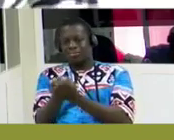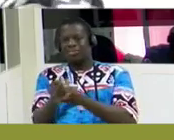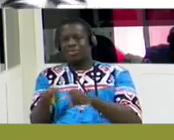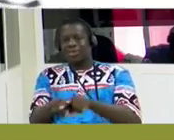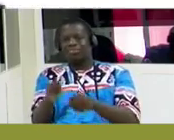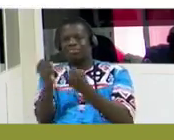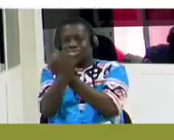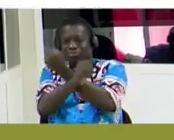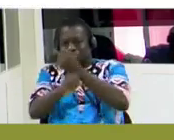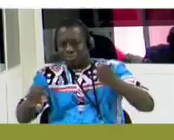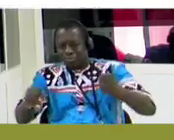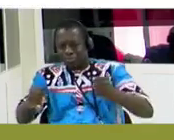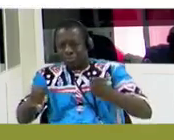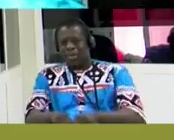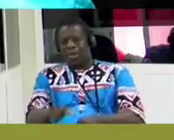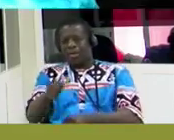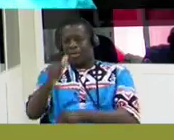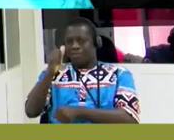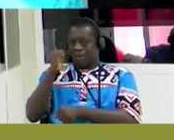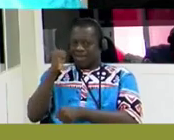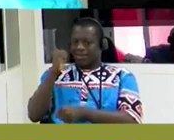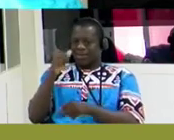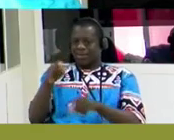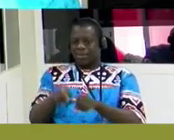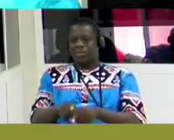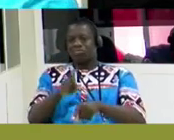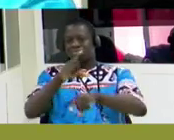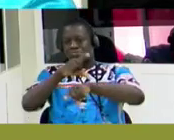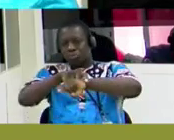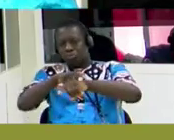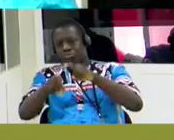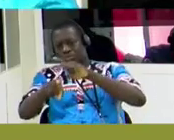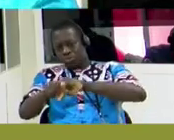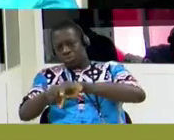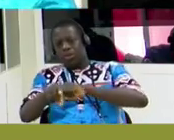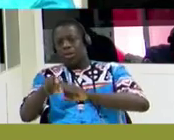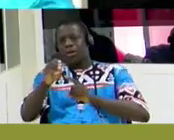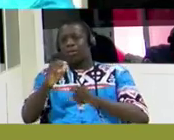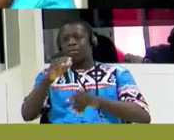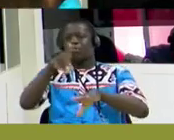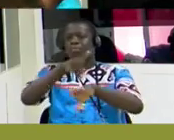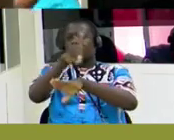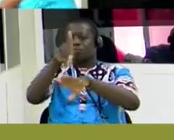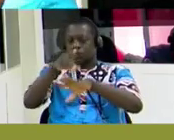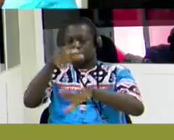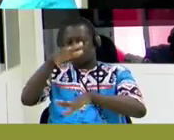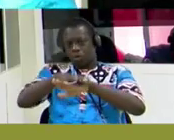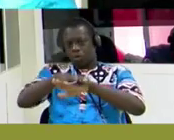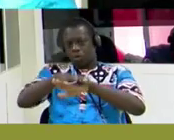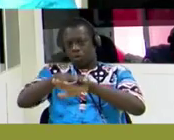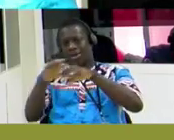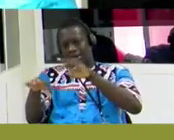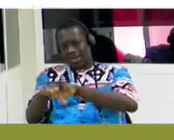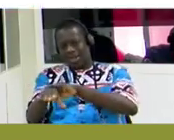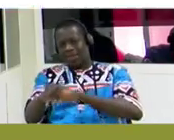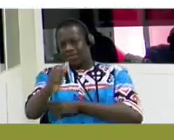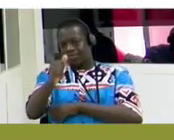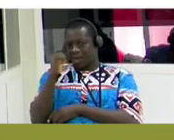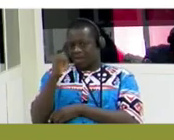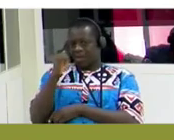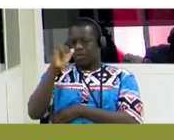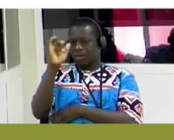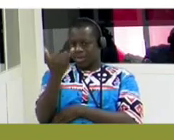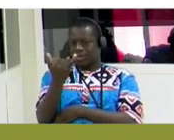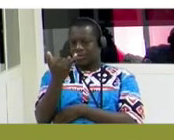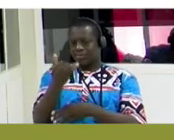behind. So he were, the handcuffs were placed on his hands? Yeah. At the back? Yes, sir. Behind him? Yeah, behind